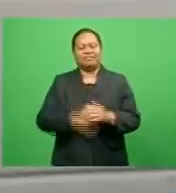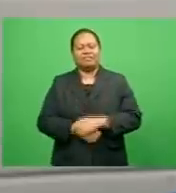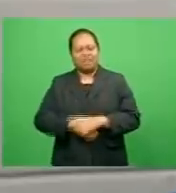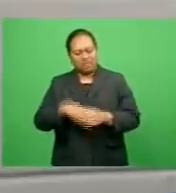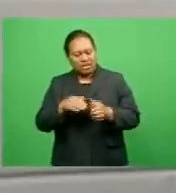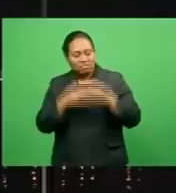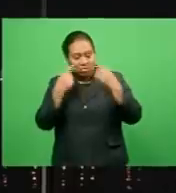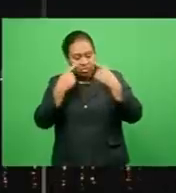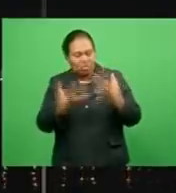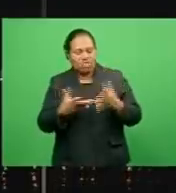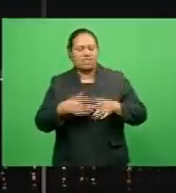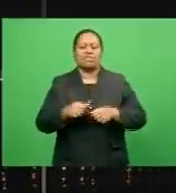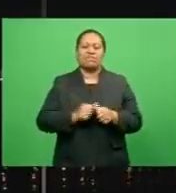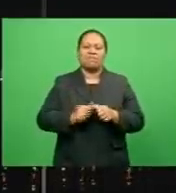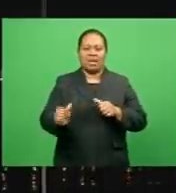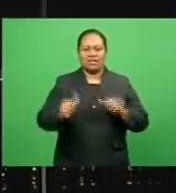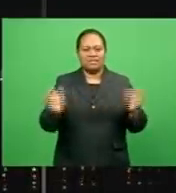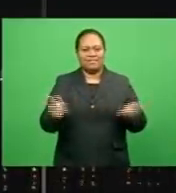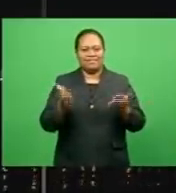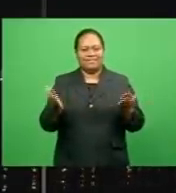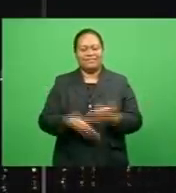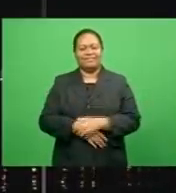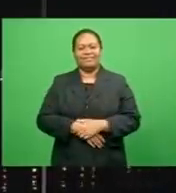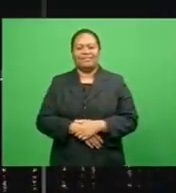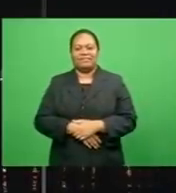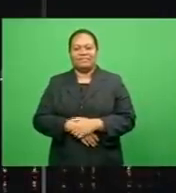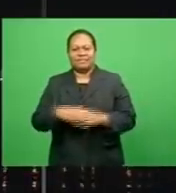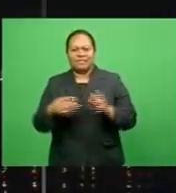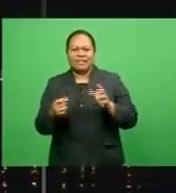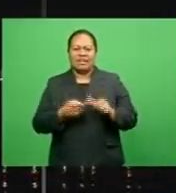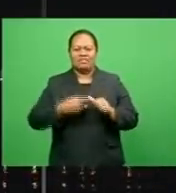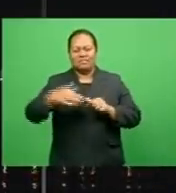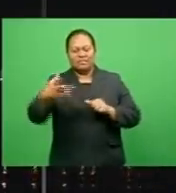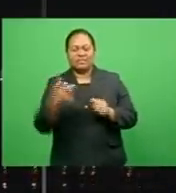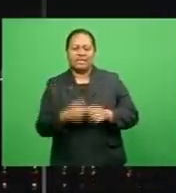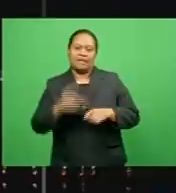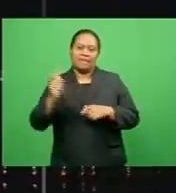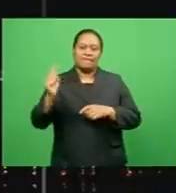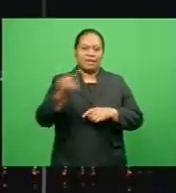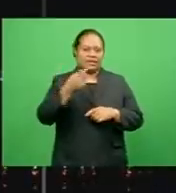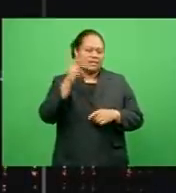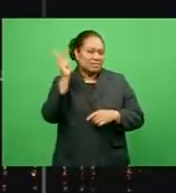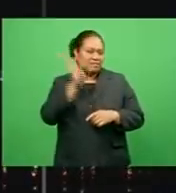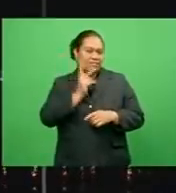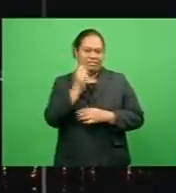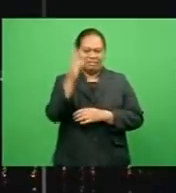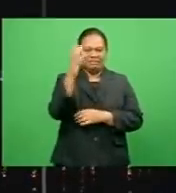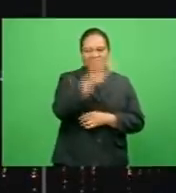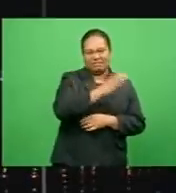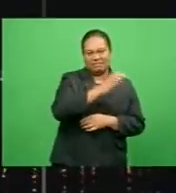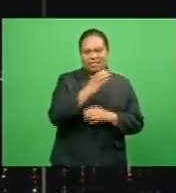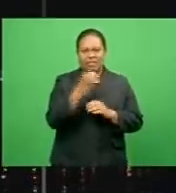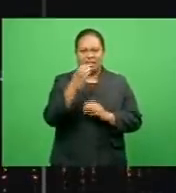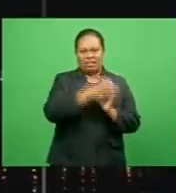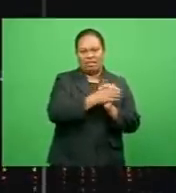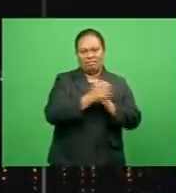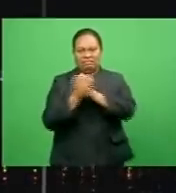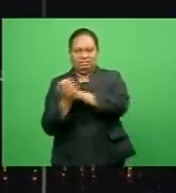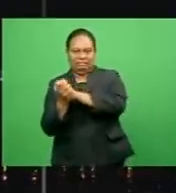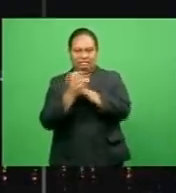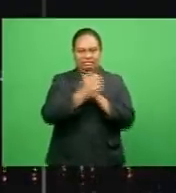and that is to win. Aquila Wangawai has been crowned the first Vodafone Vanua Arm Wrestling Champion last night.